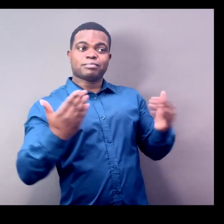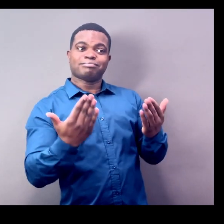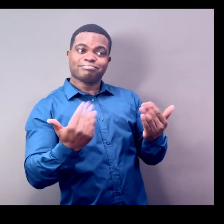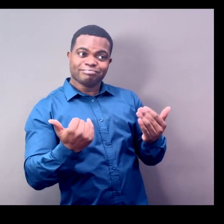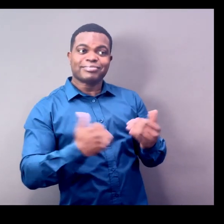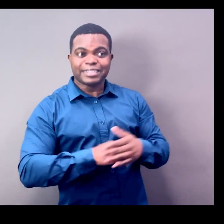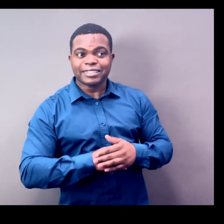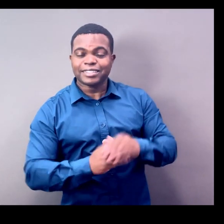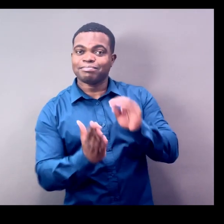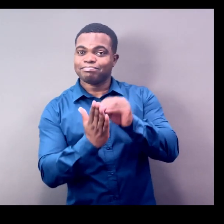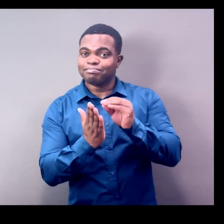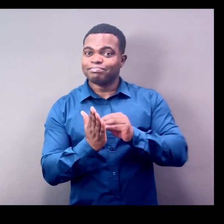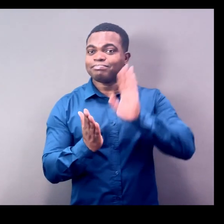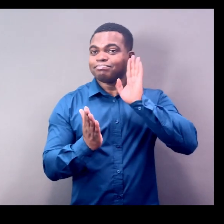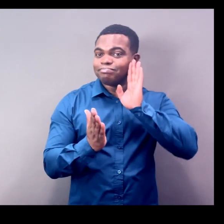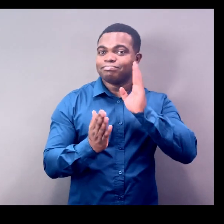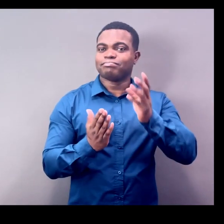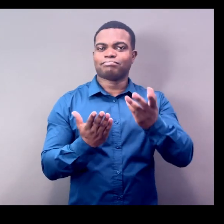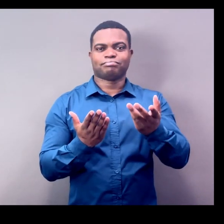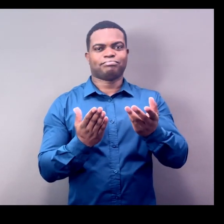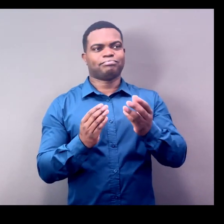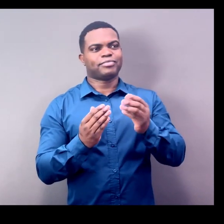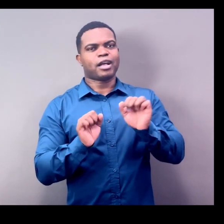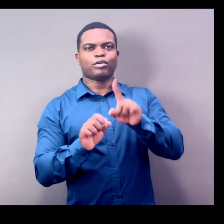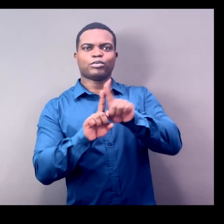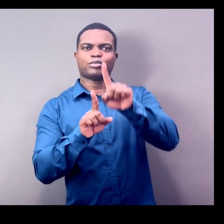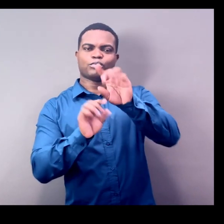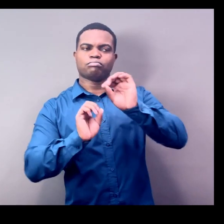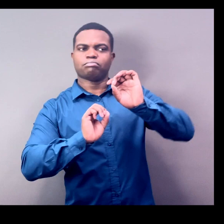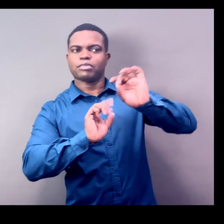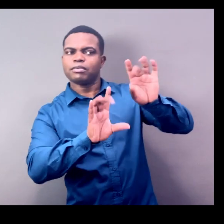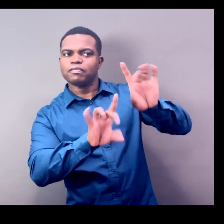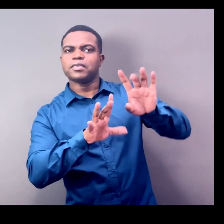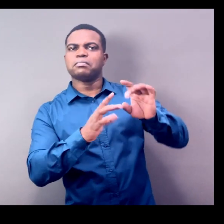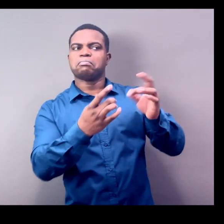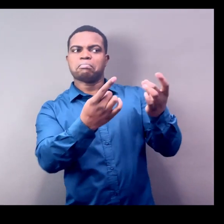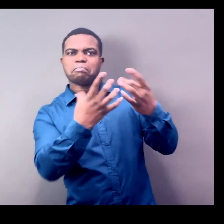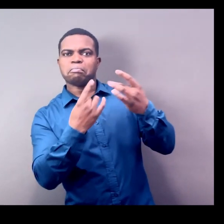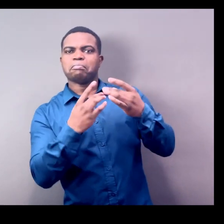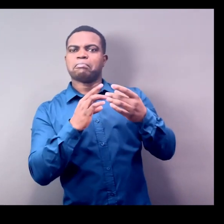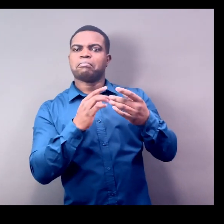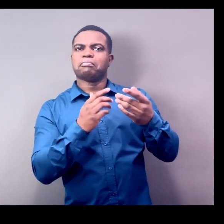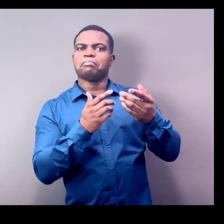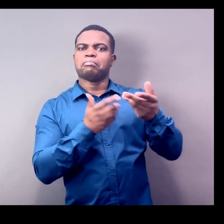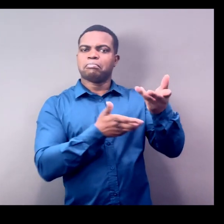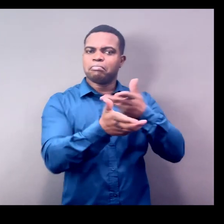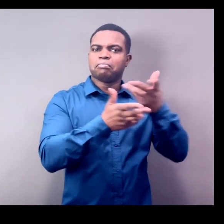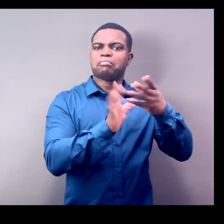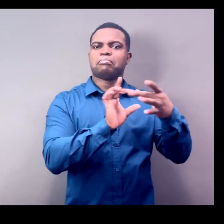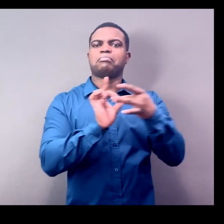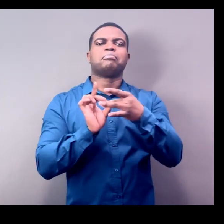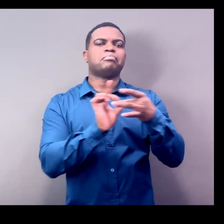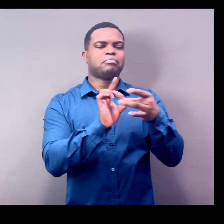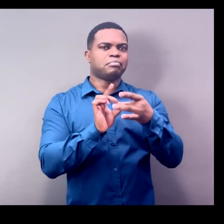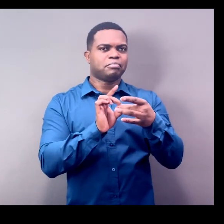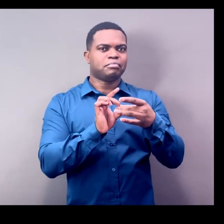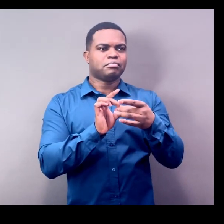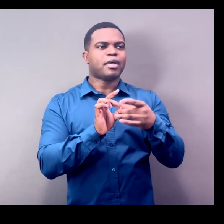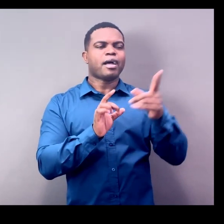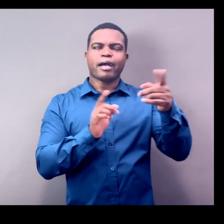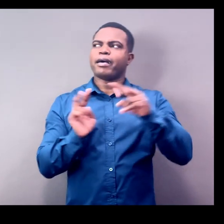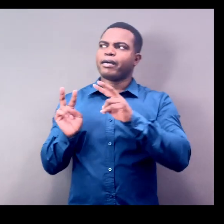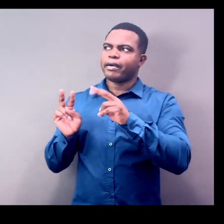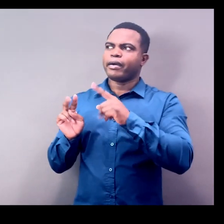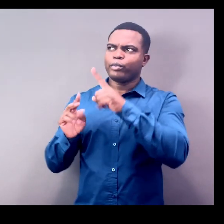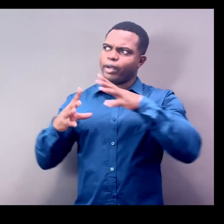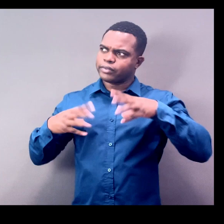You need to also take actions on those feedback and follow through. When they see that you are following through, they will be able to